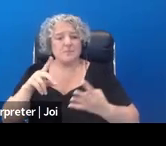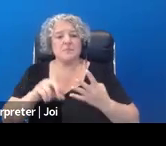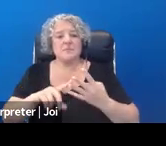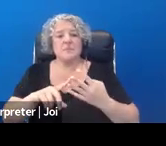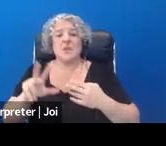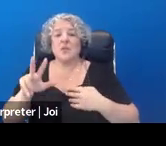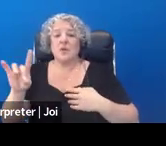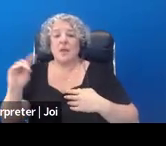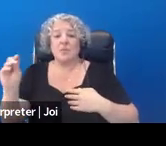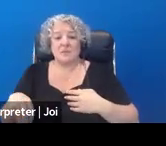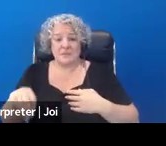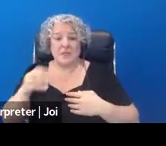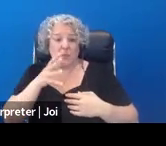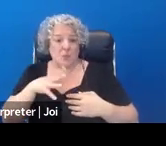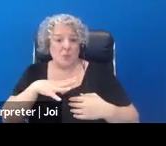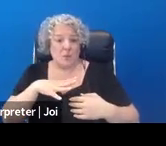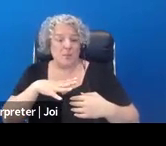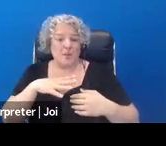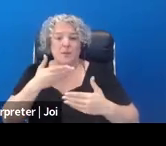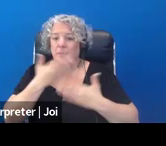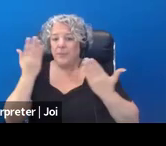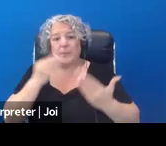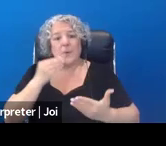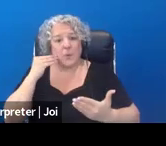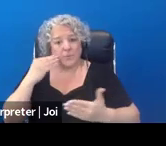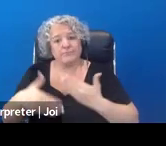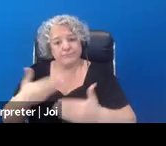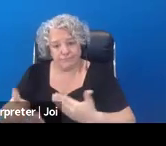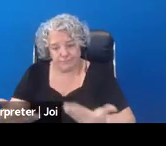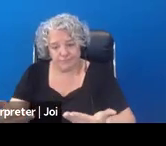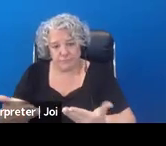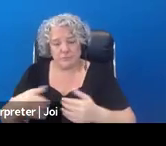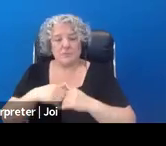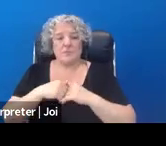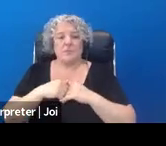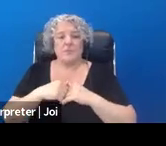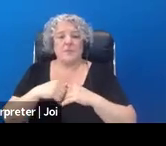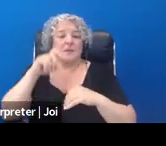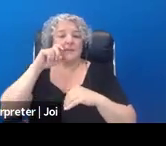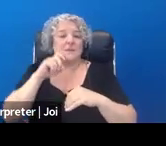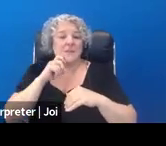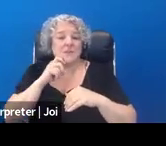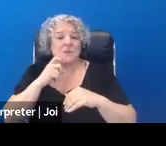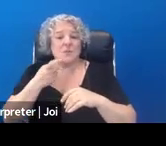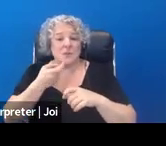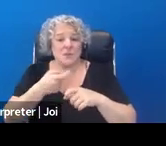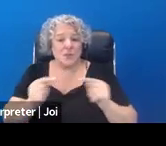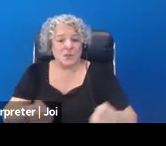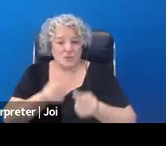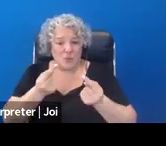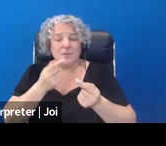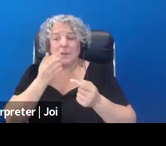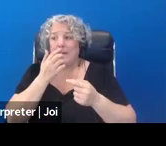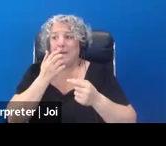38% of domestic violence victims will become homeless at some point. And sexual assault is both a precursor